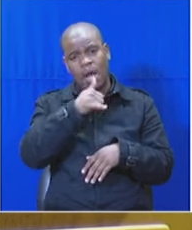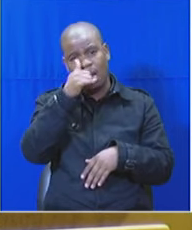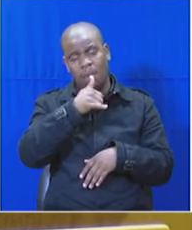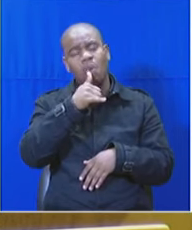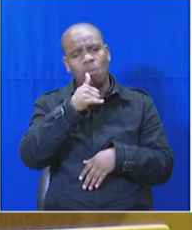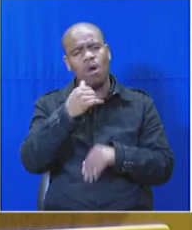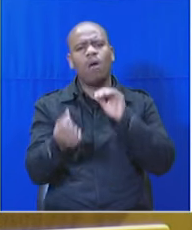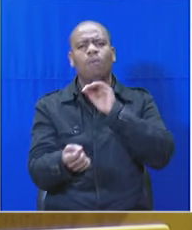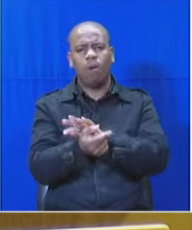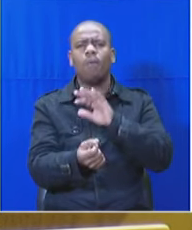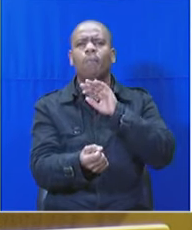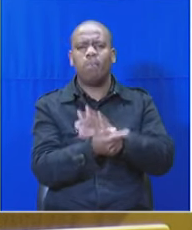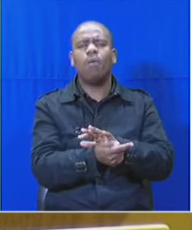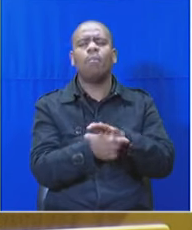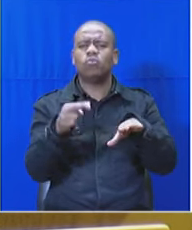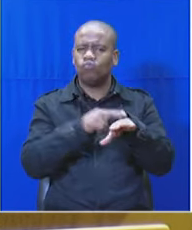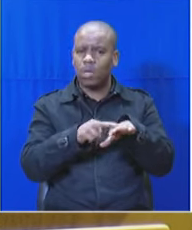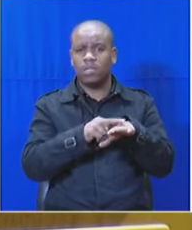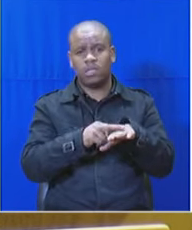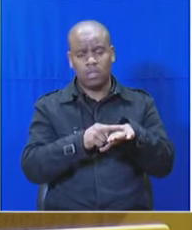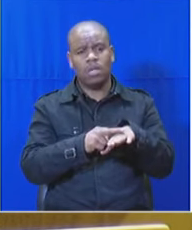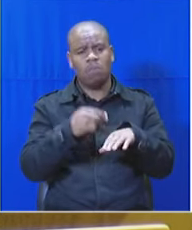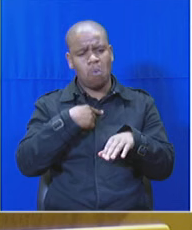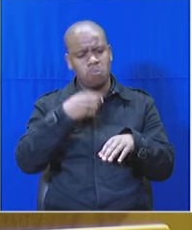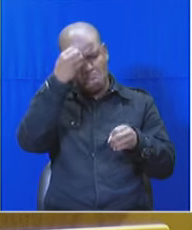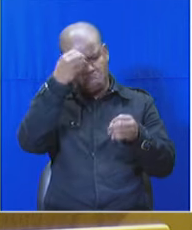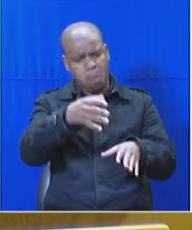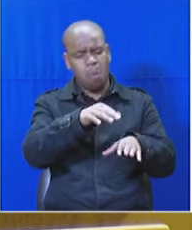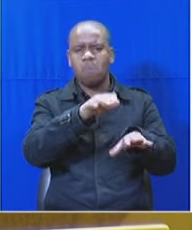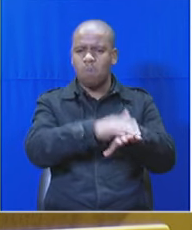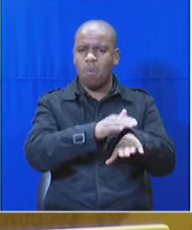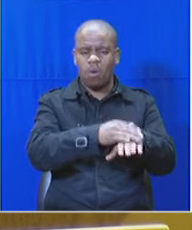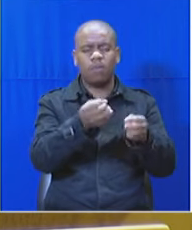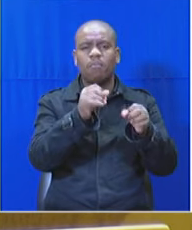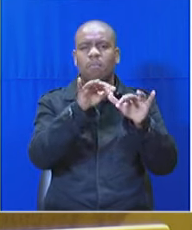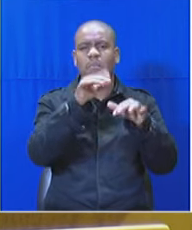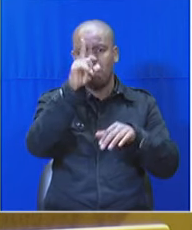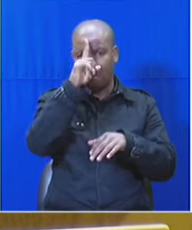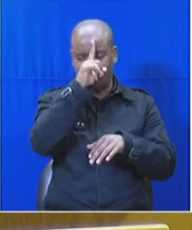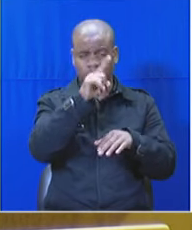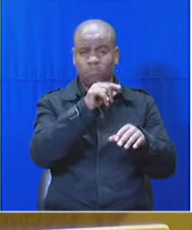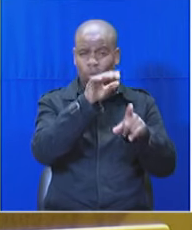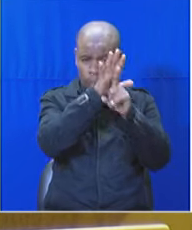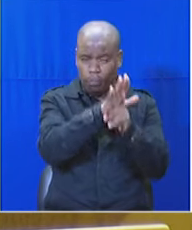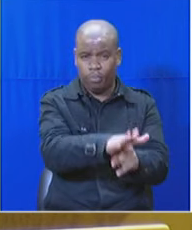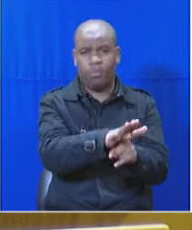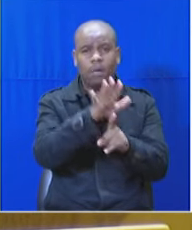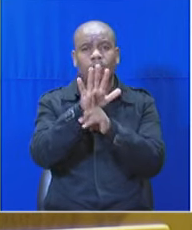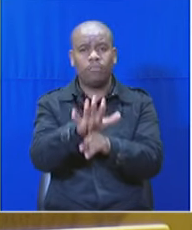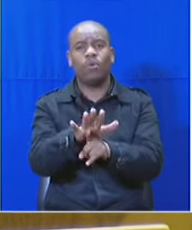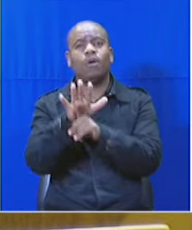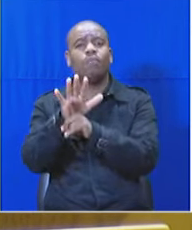been compounded by the racist, arrogant attempt to deprive the African majority of their inalienable birthright